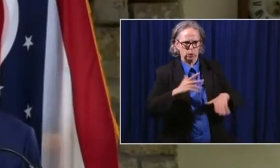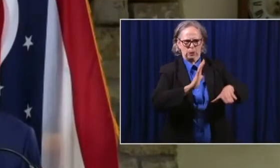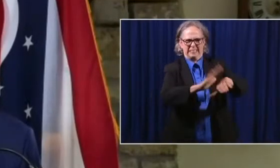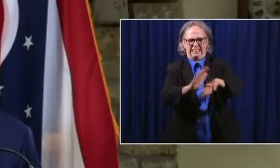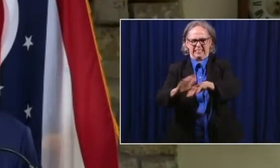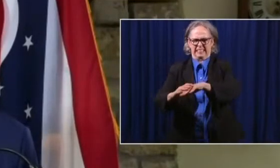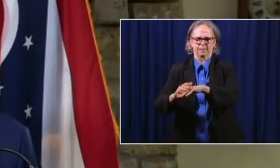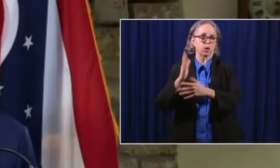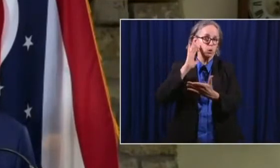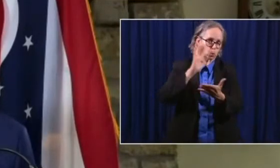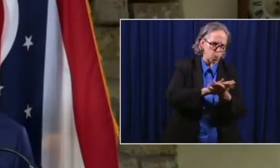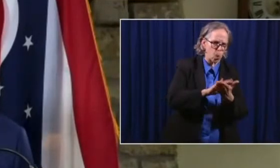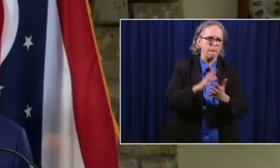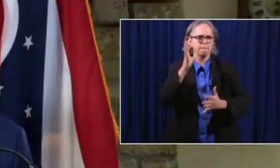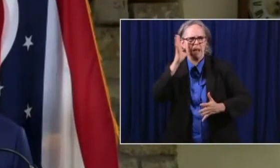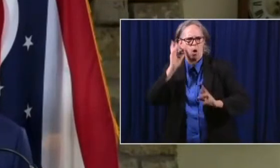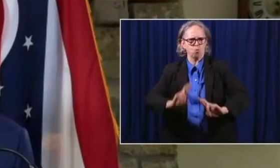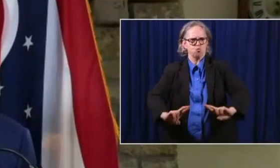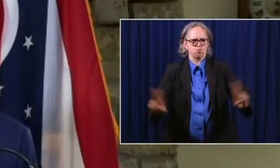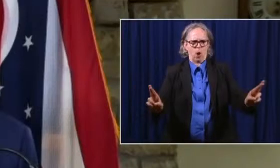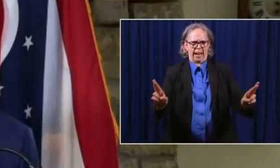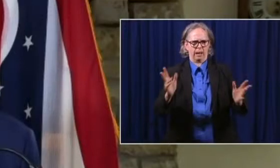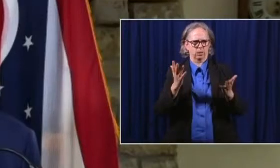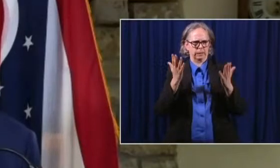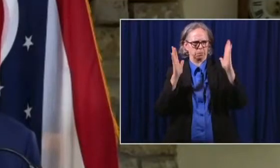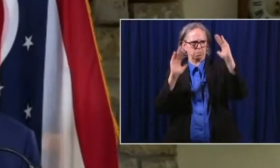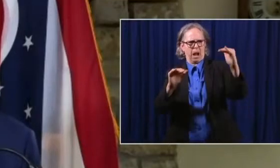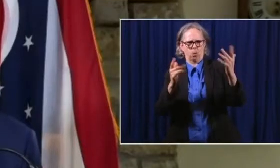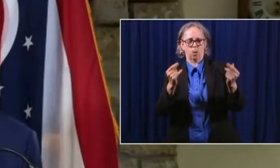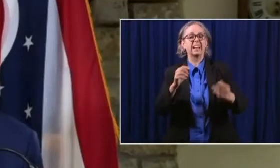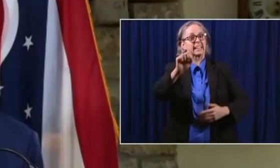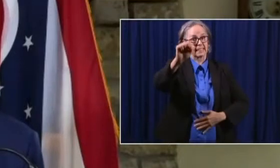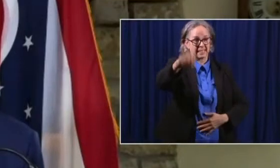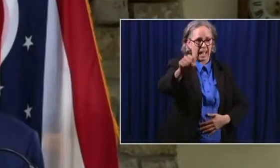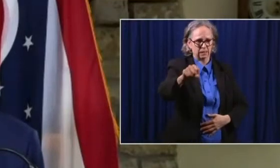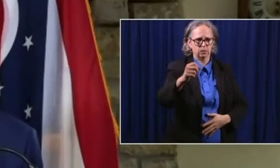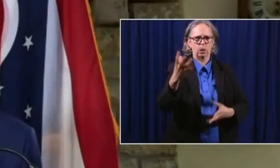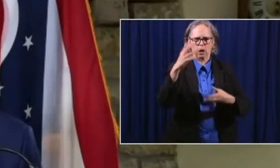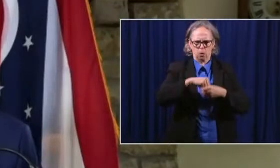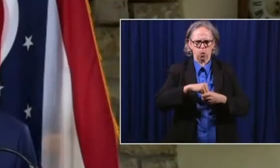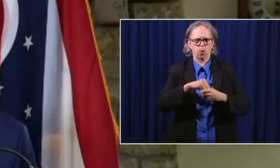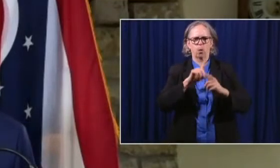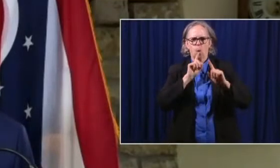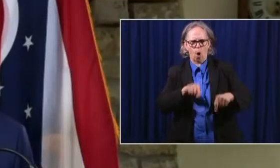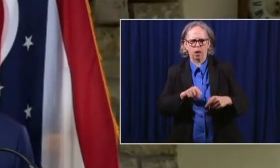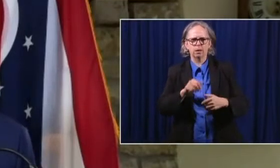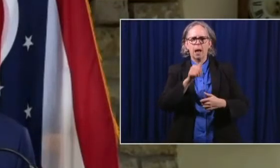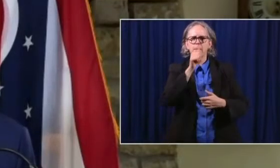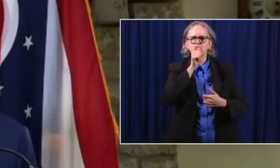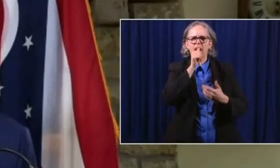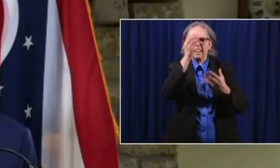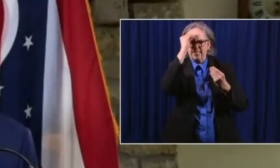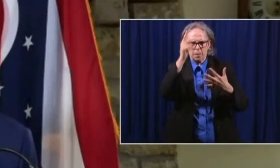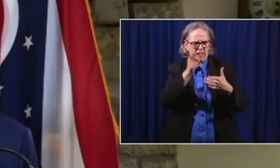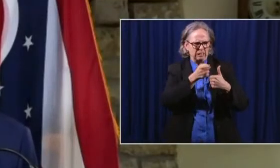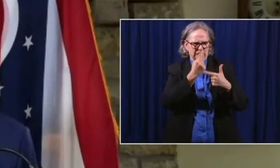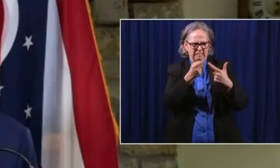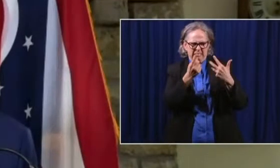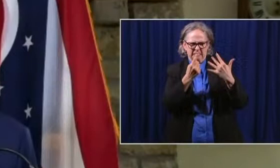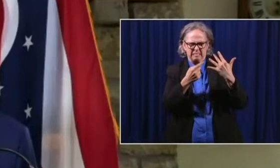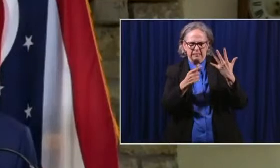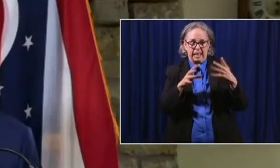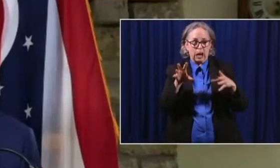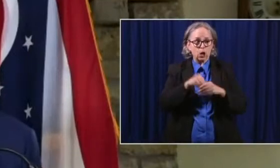information. So that will certainly be in the order. We will comply, and we'll spell out what federal law is. We'll spell out what state